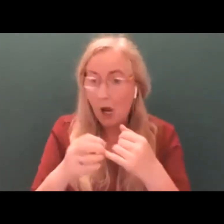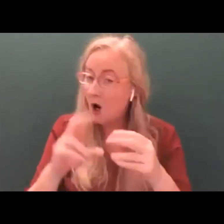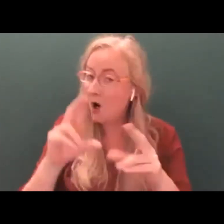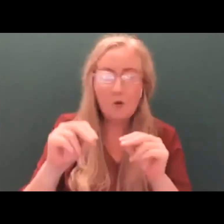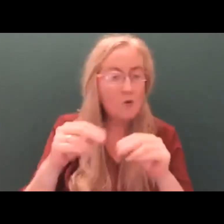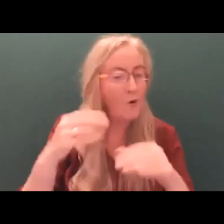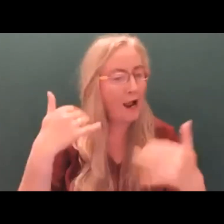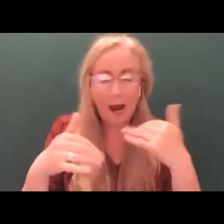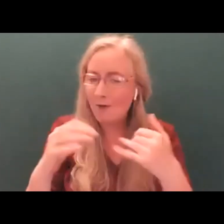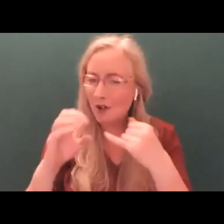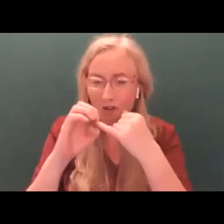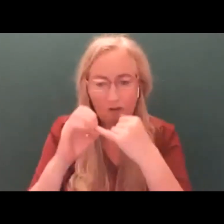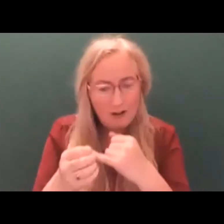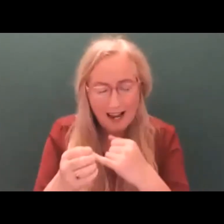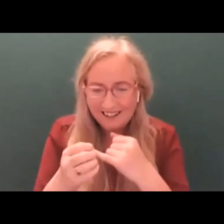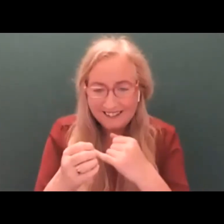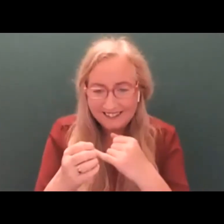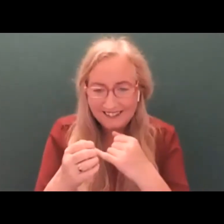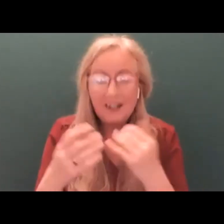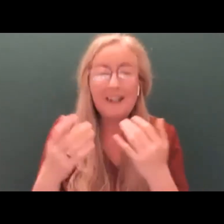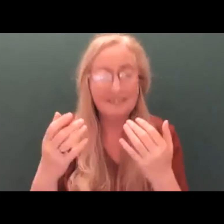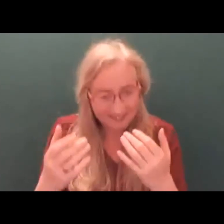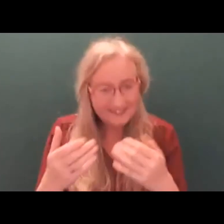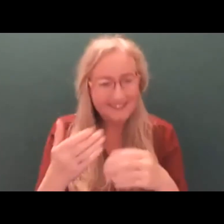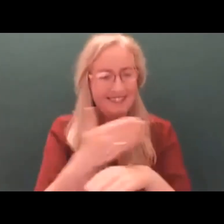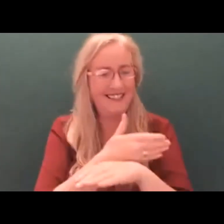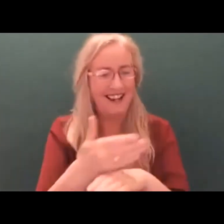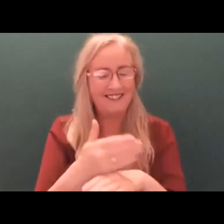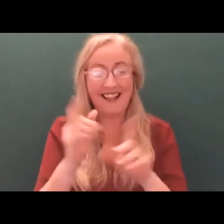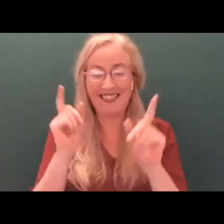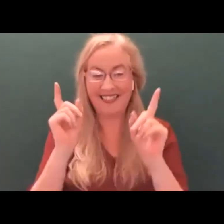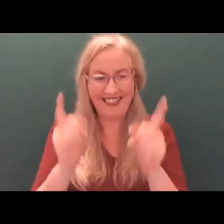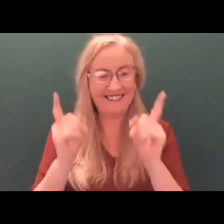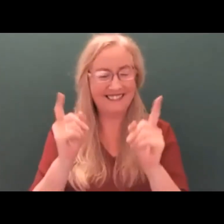it, you know, start small. Okay, that's it.